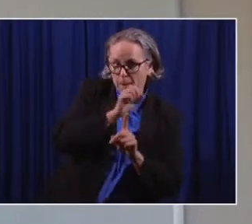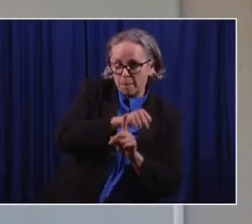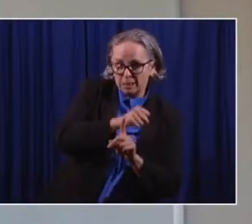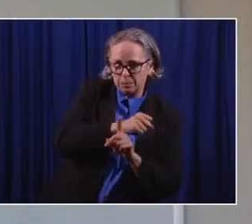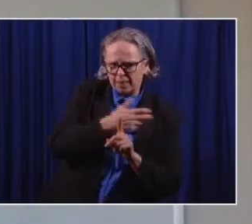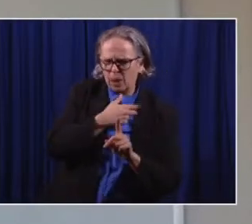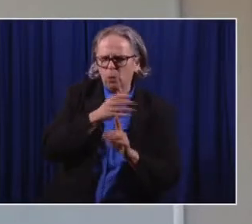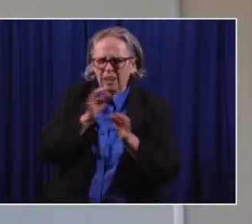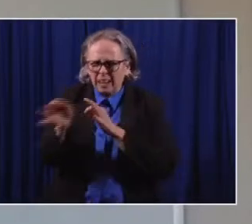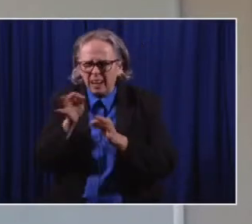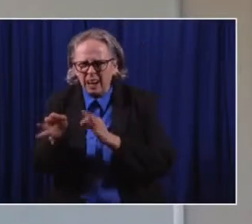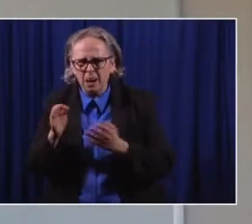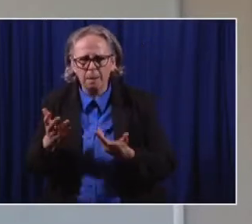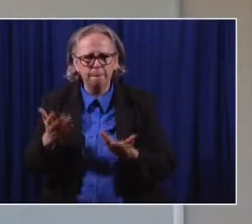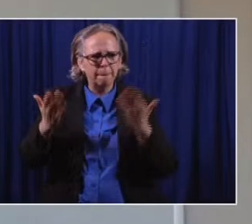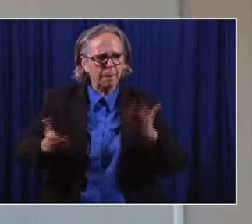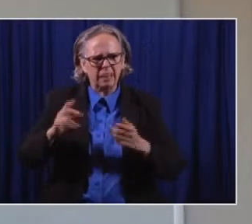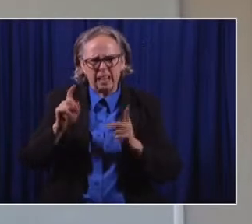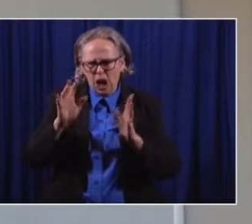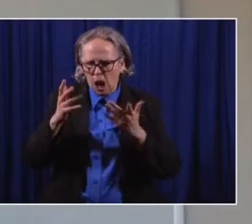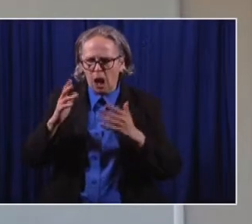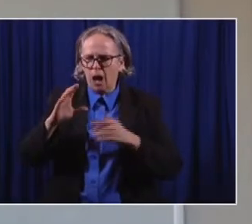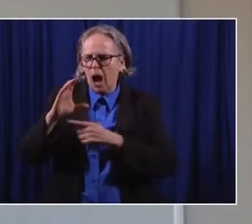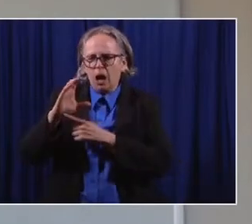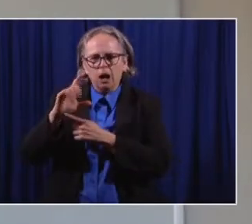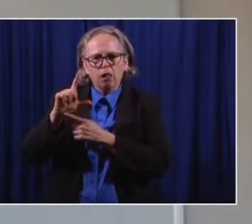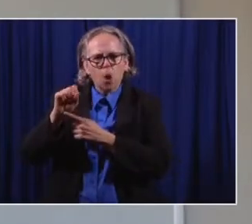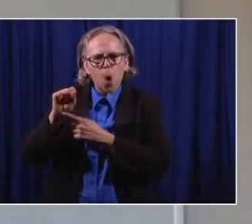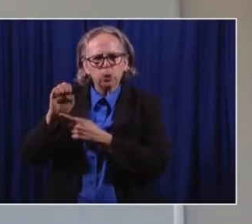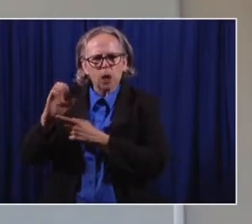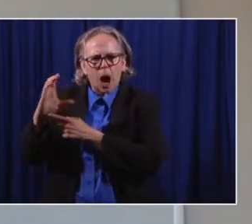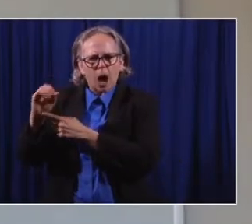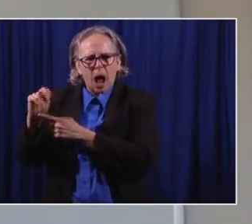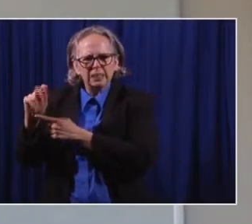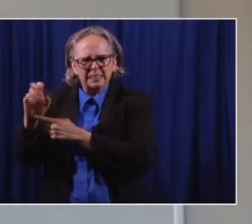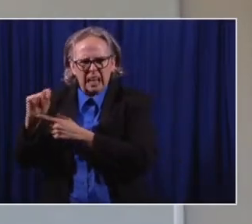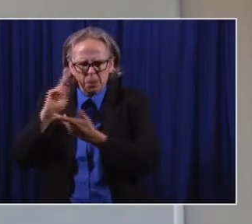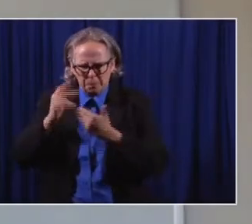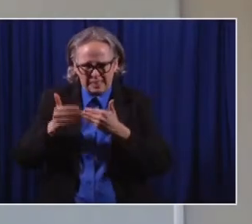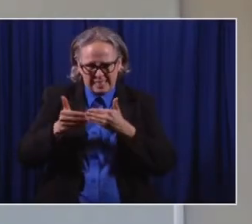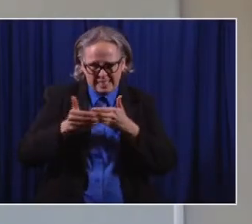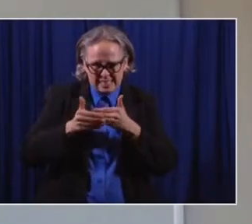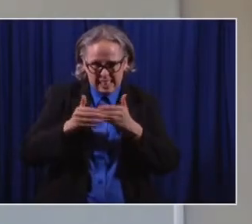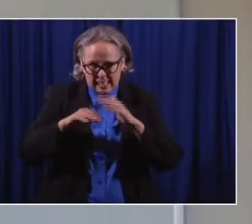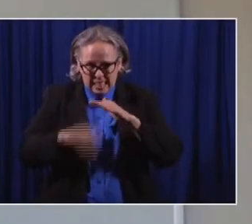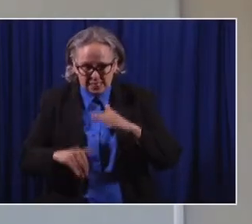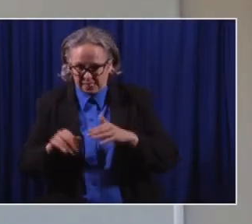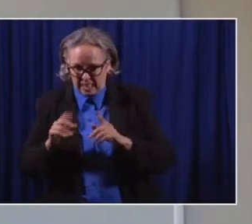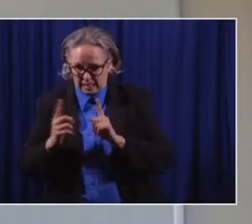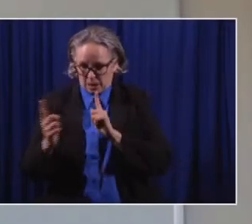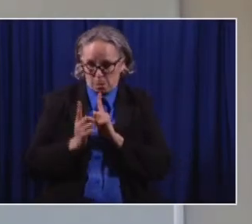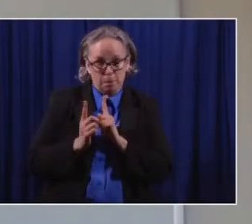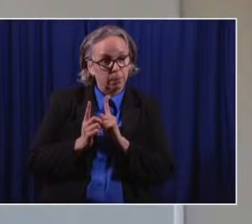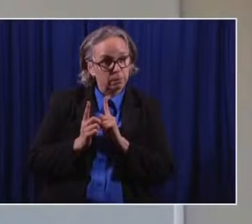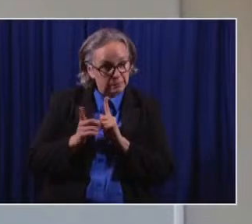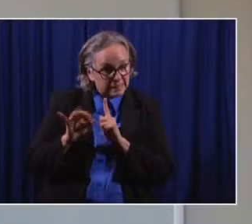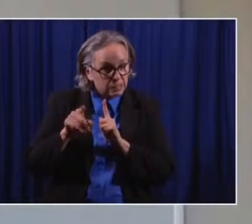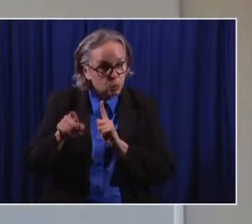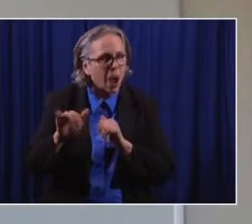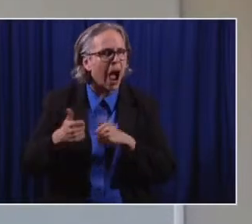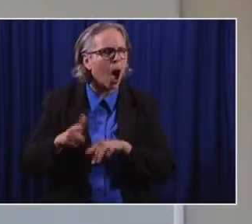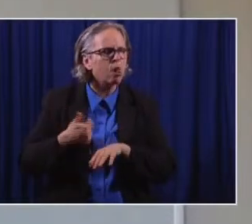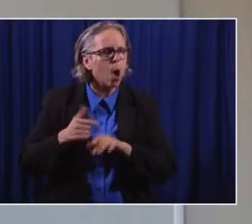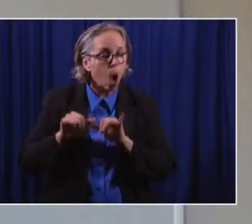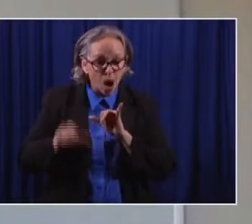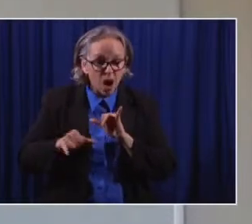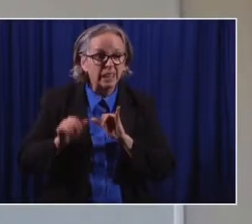anyone within 6 feet of you for 15 minutes or longer. And then we're going to get some context behind that interaction. Were you